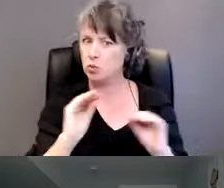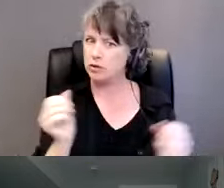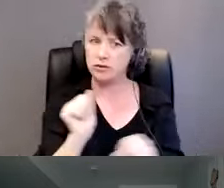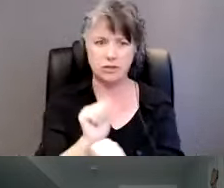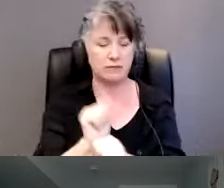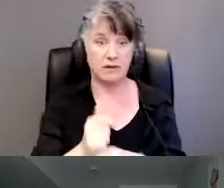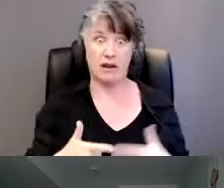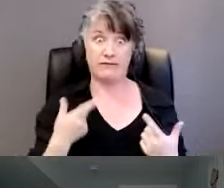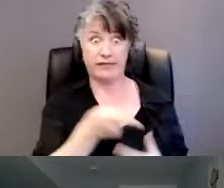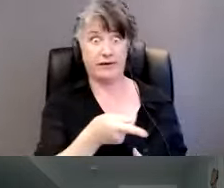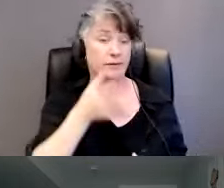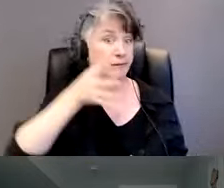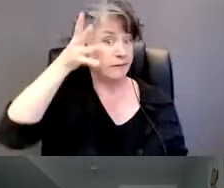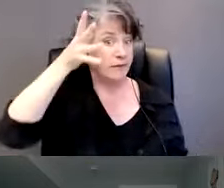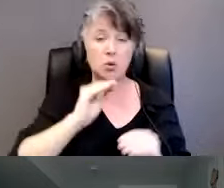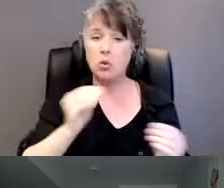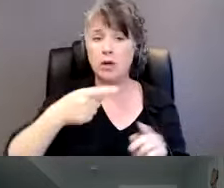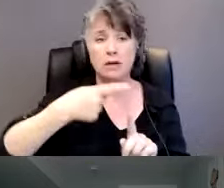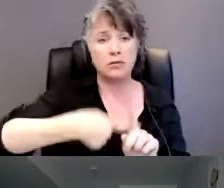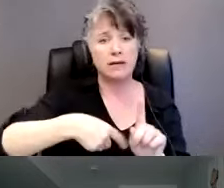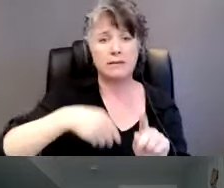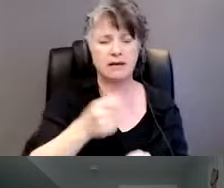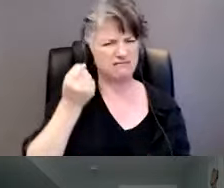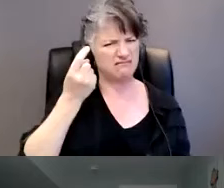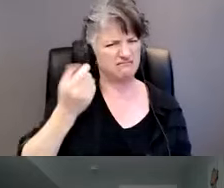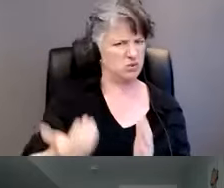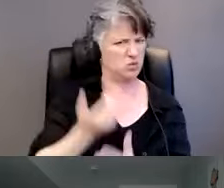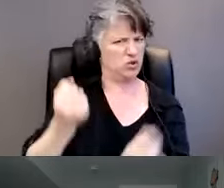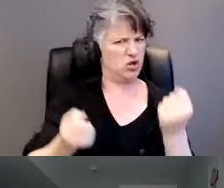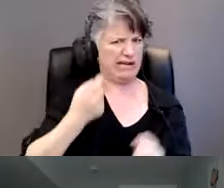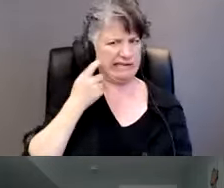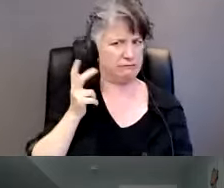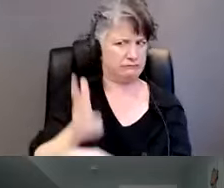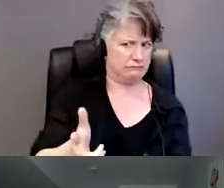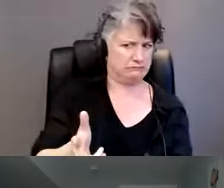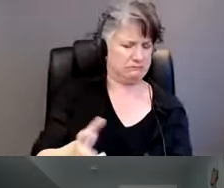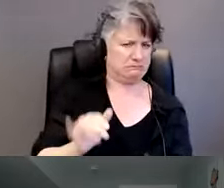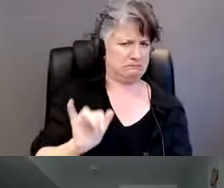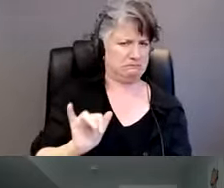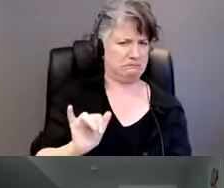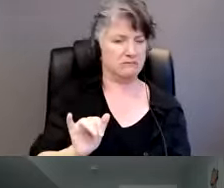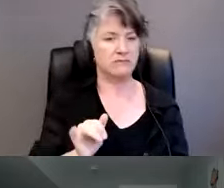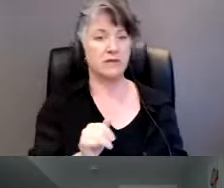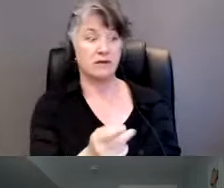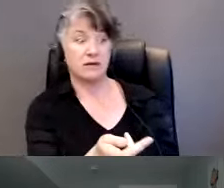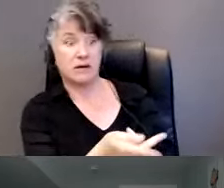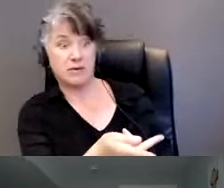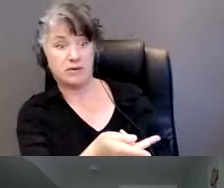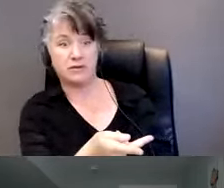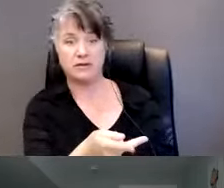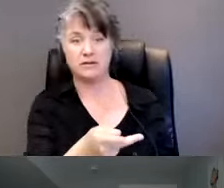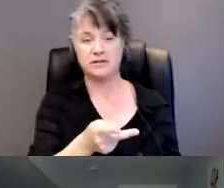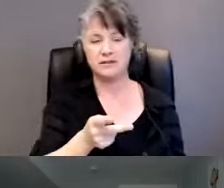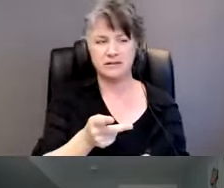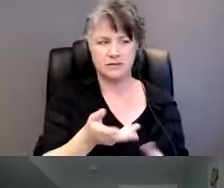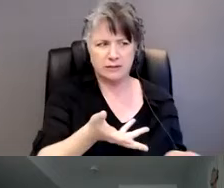rent-free, however, had recently purchased a new vehicle. During conversations with the couple, the SARS, which is usually what